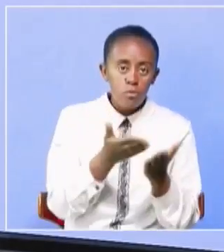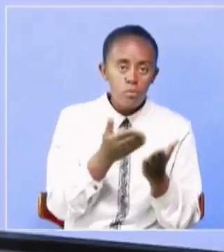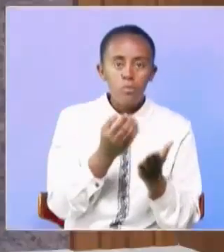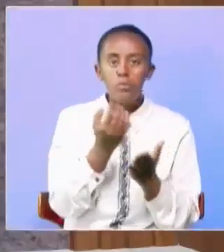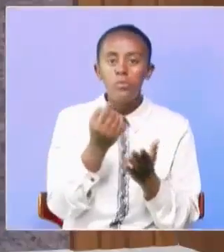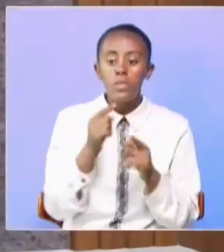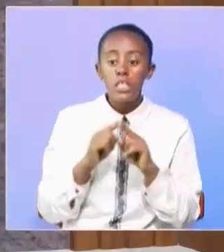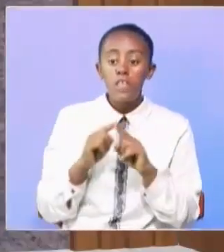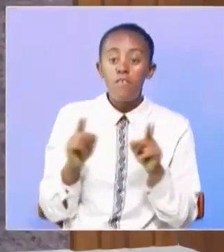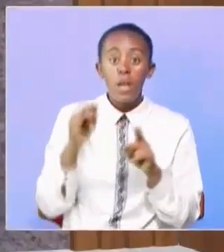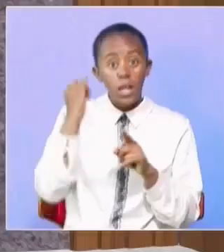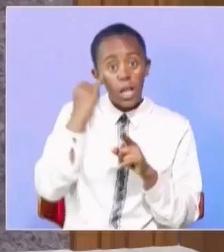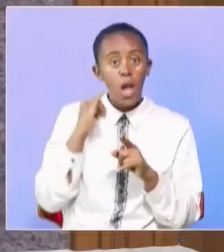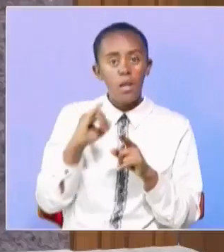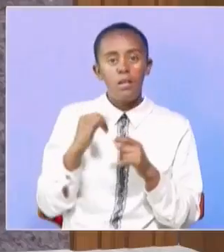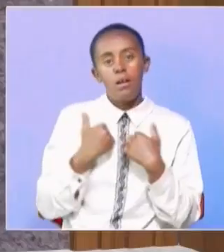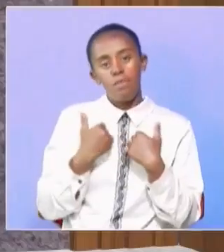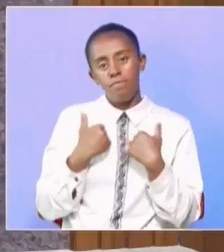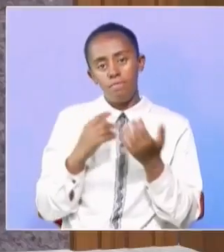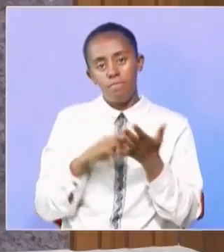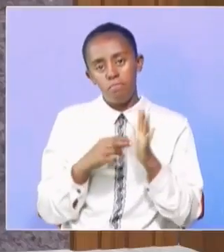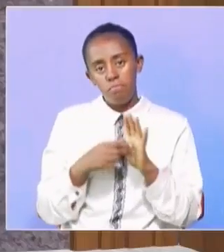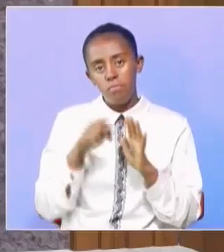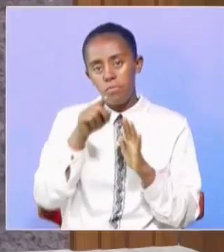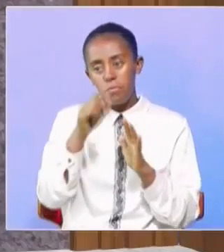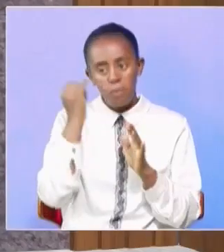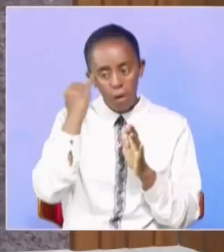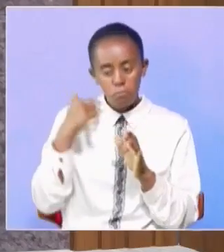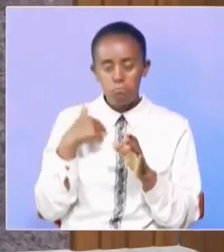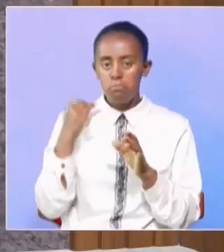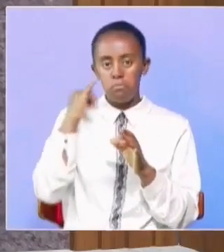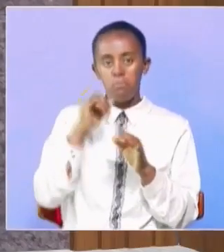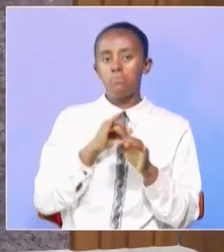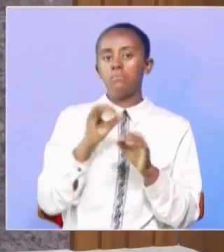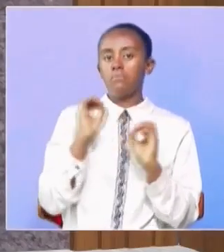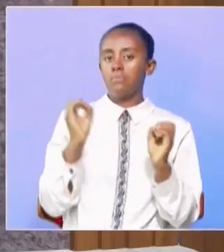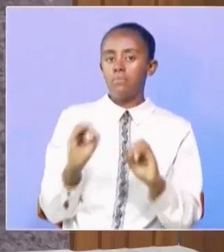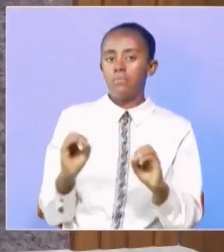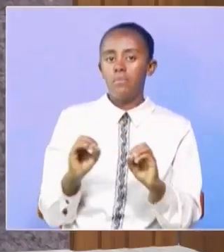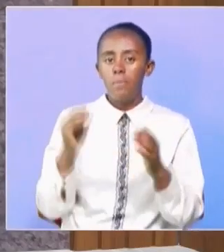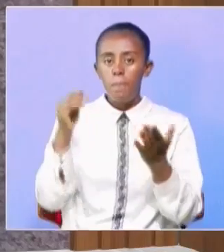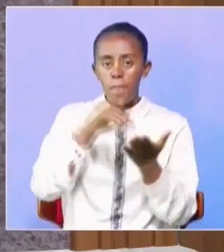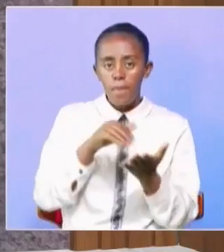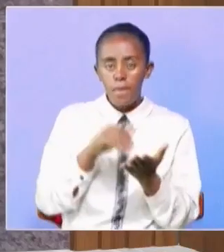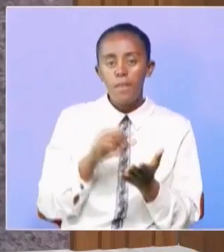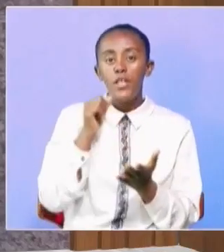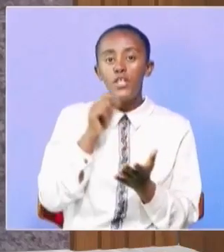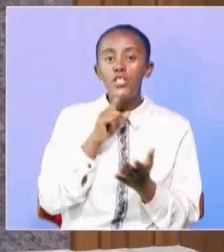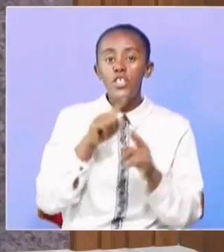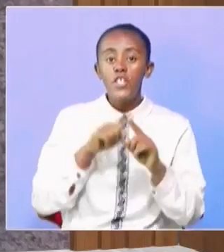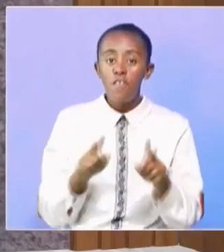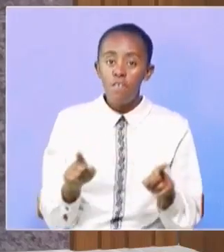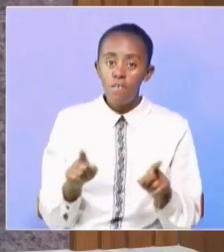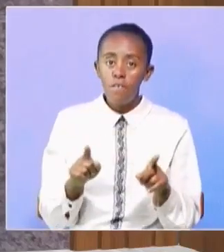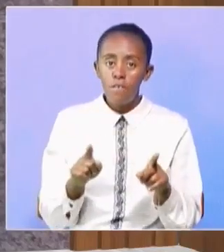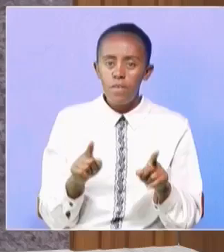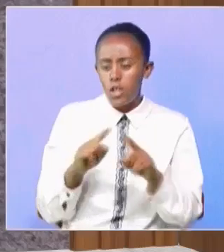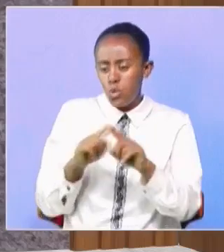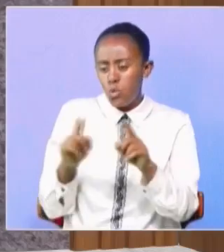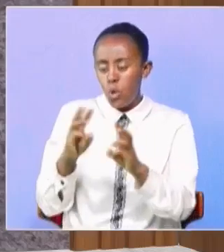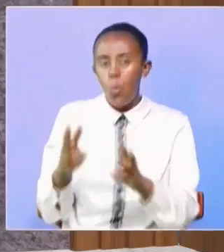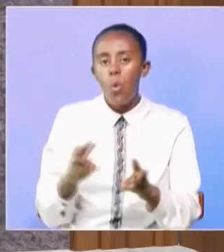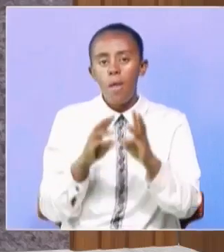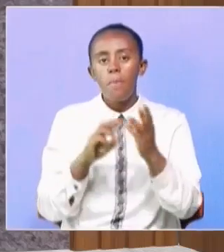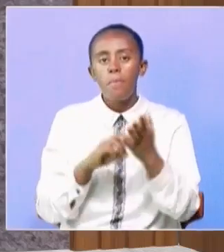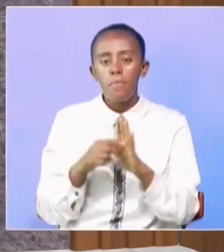have different ideas. Their ideas are not the same. Again, if you say she differs in a unique way,